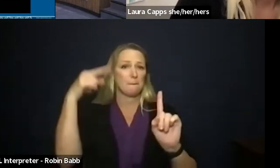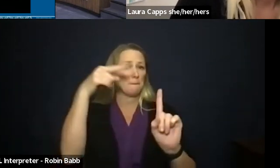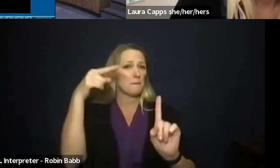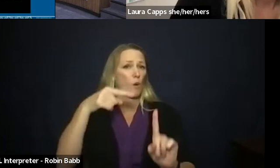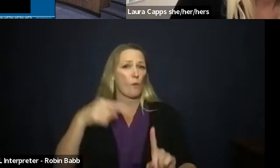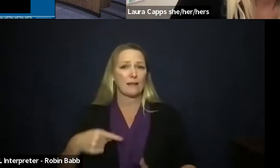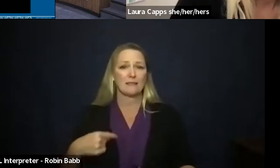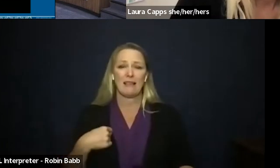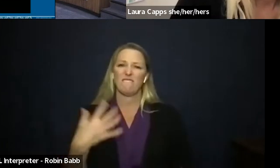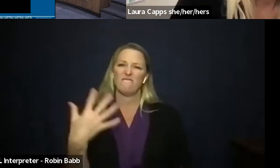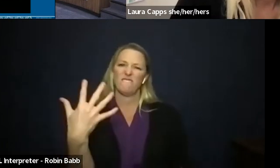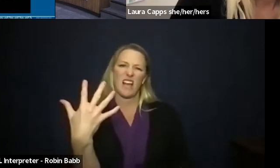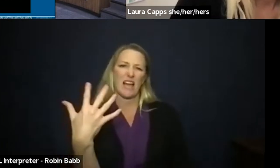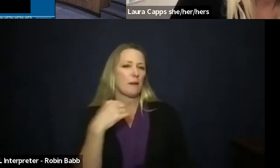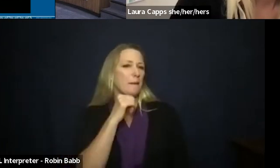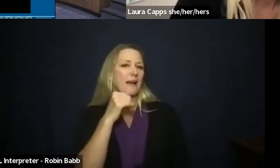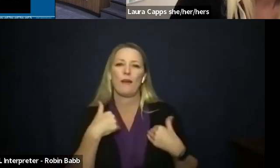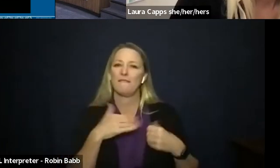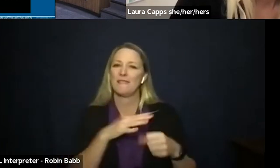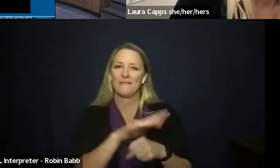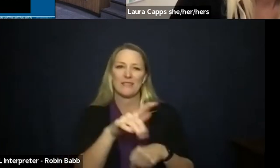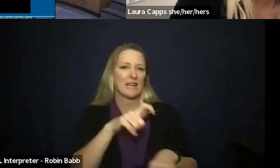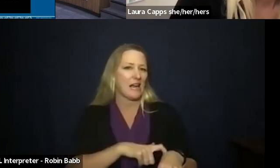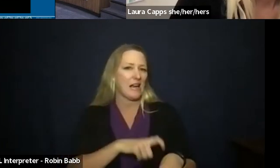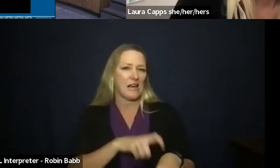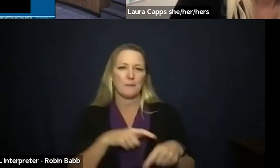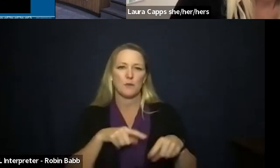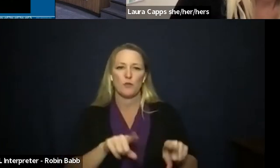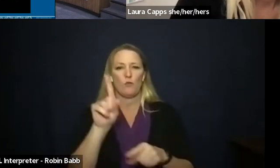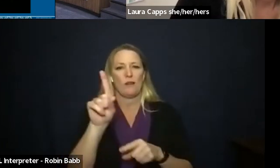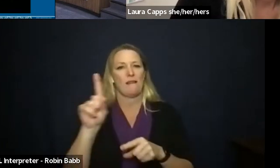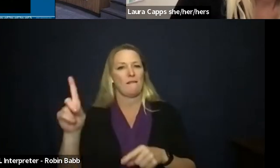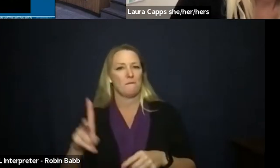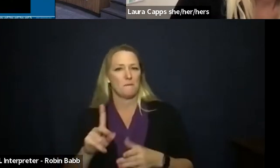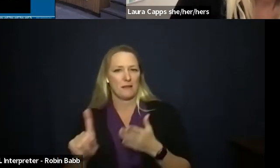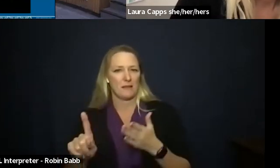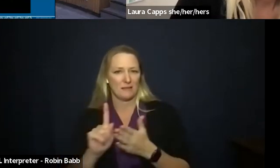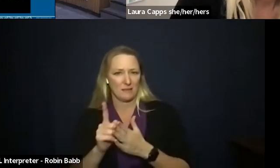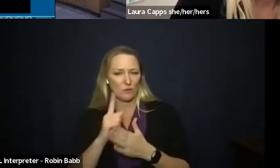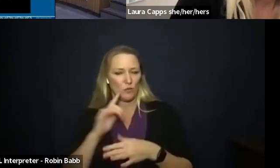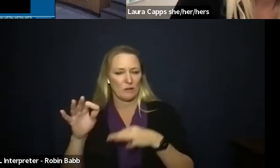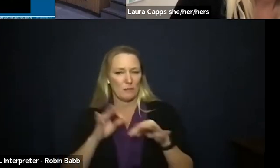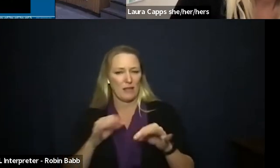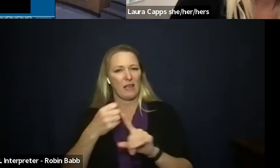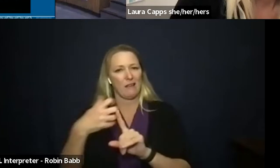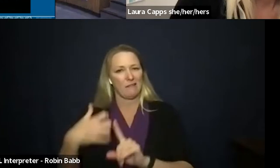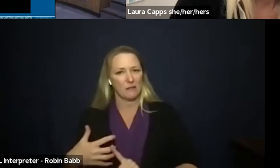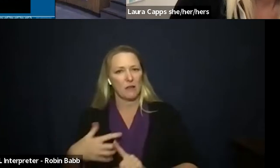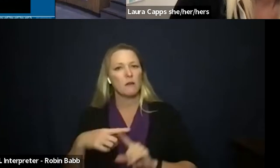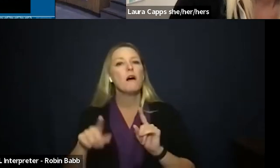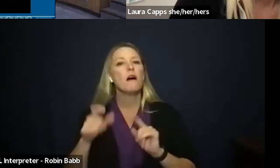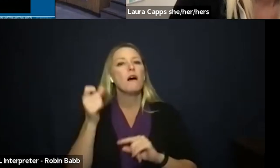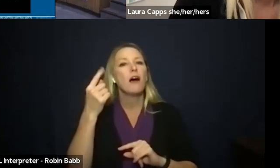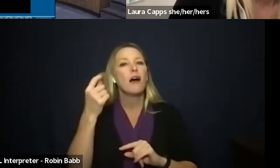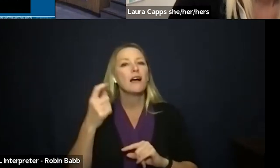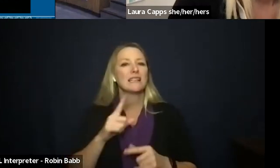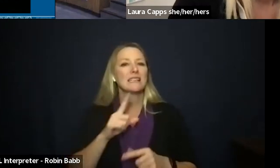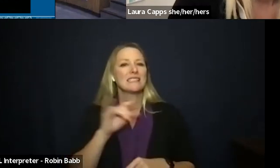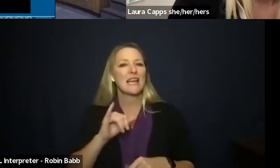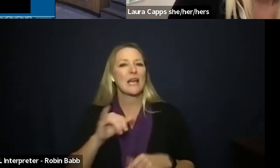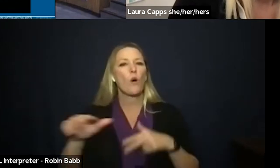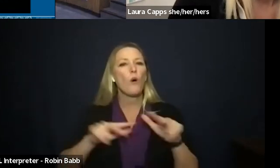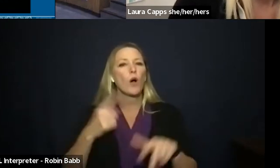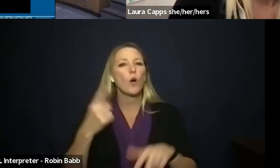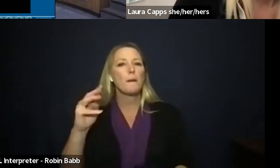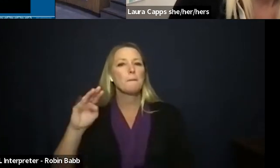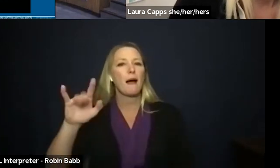points and i won't have time in a minute and a half to go through them but um they're basically walk a mile in my moccasins i